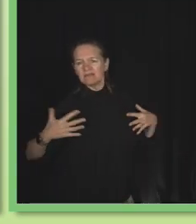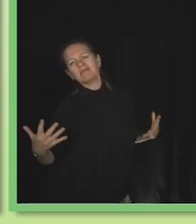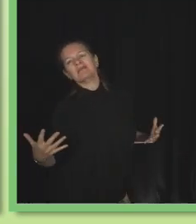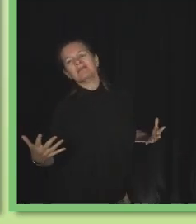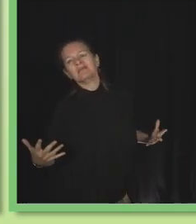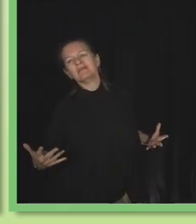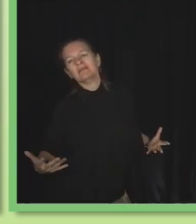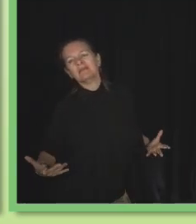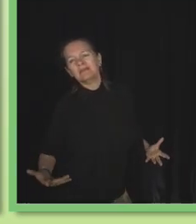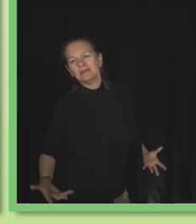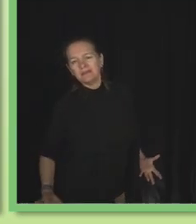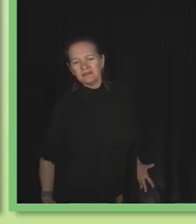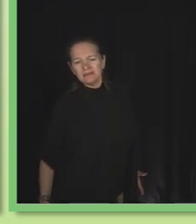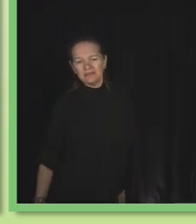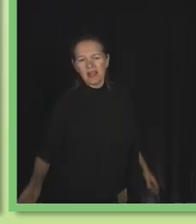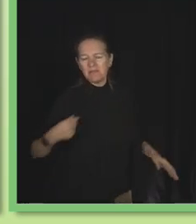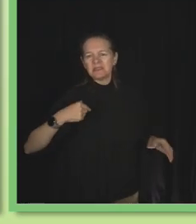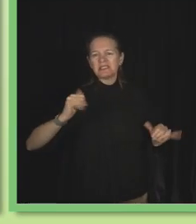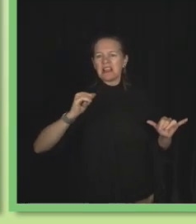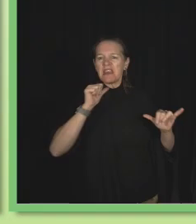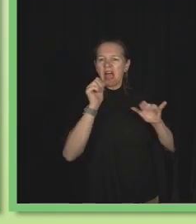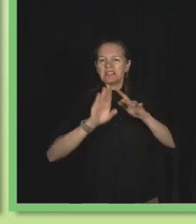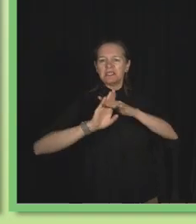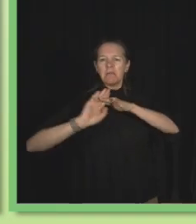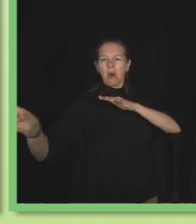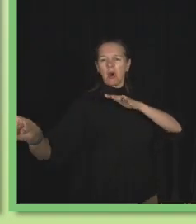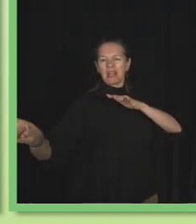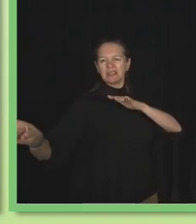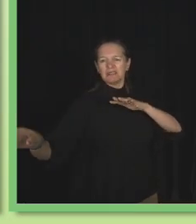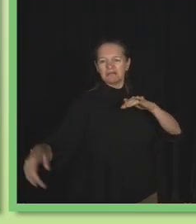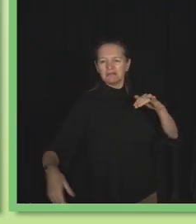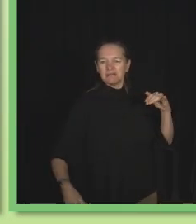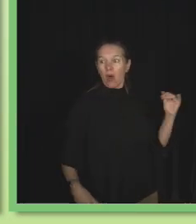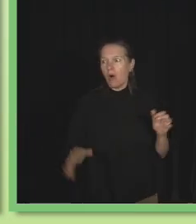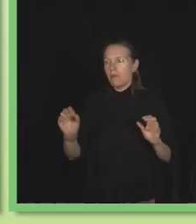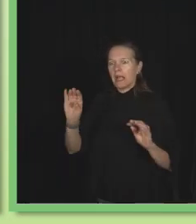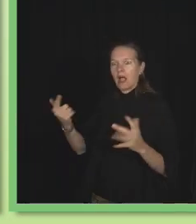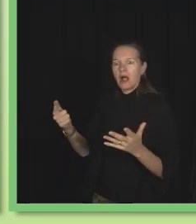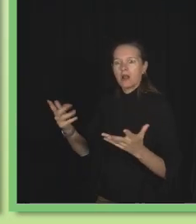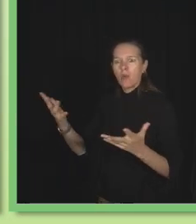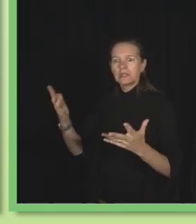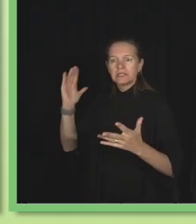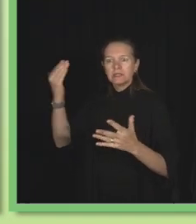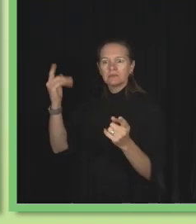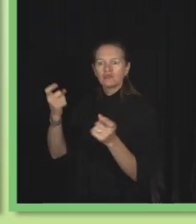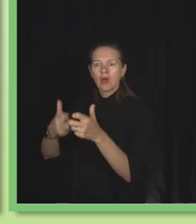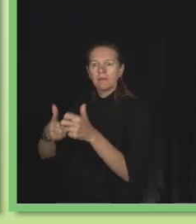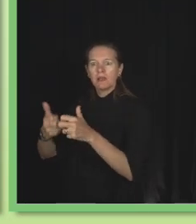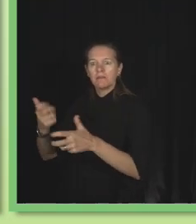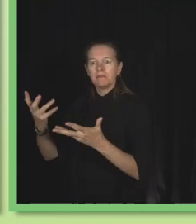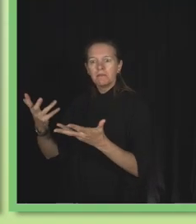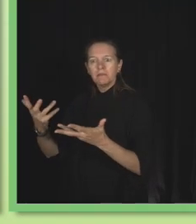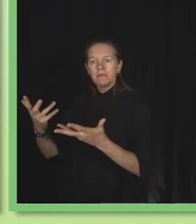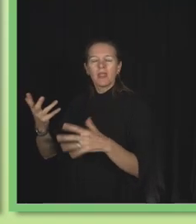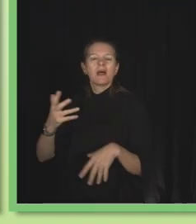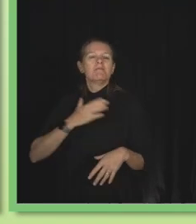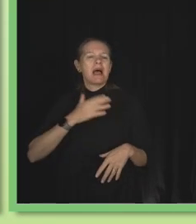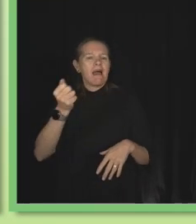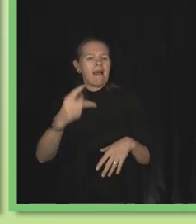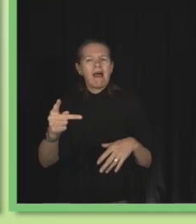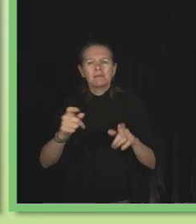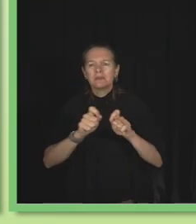deported. Oh my gosh. What seems to be the problem? So my app deployment seems to have